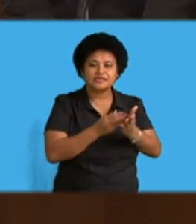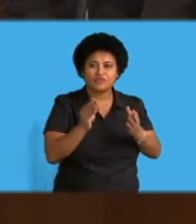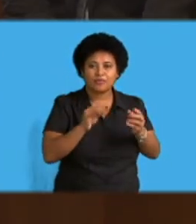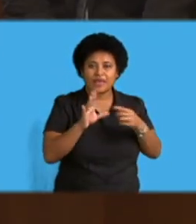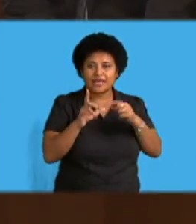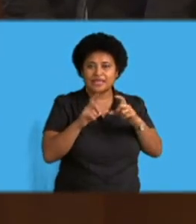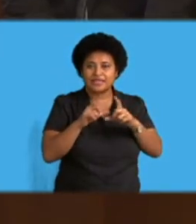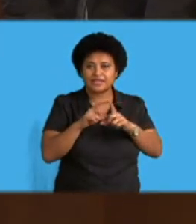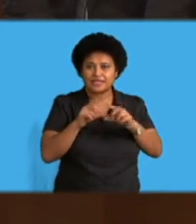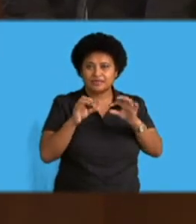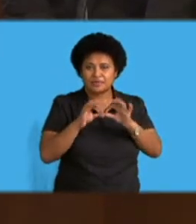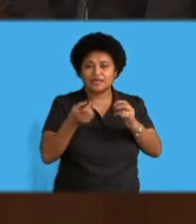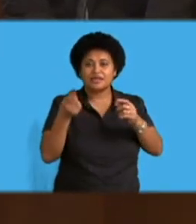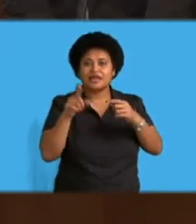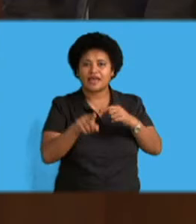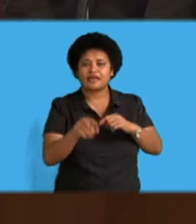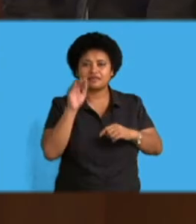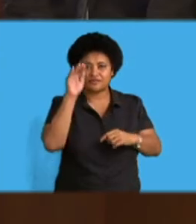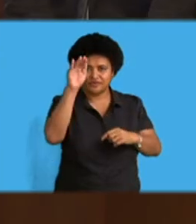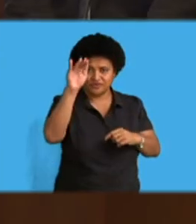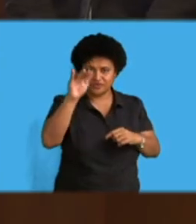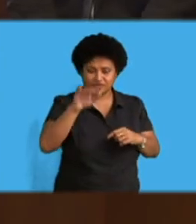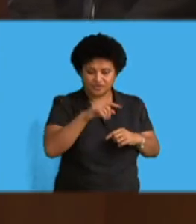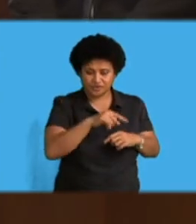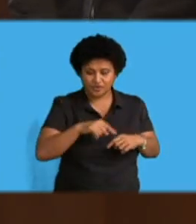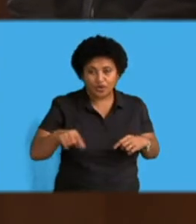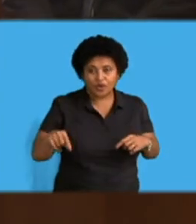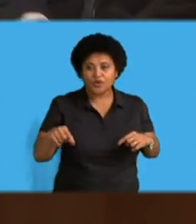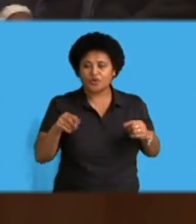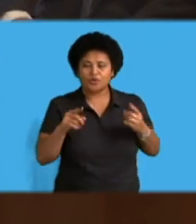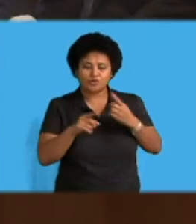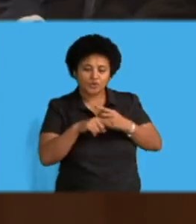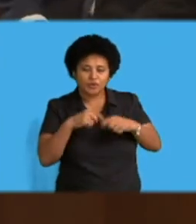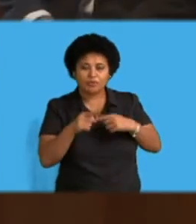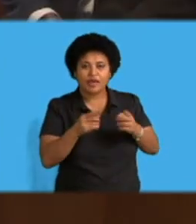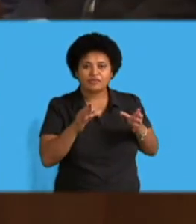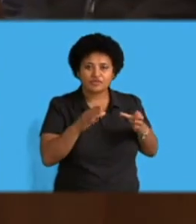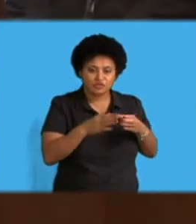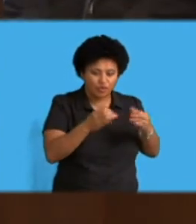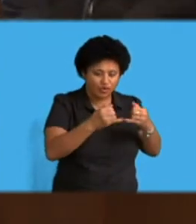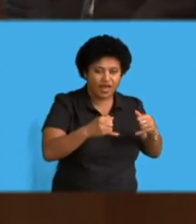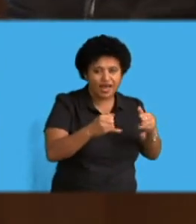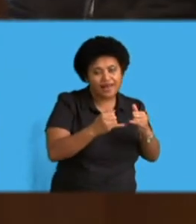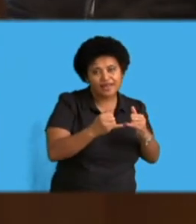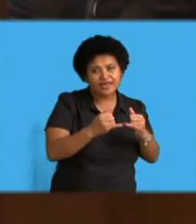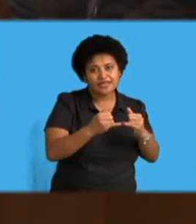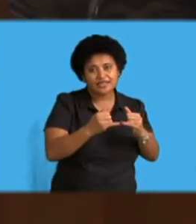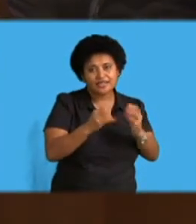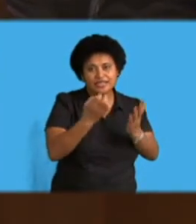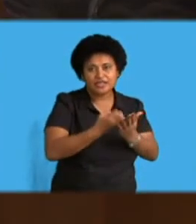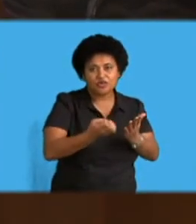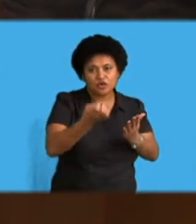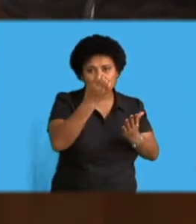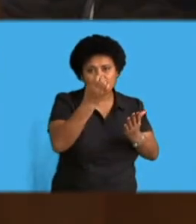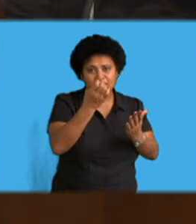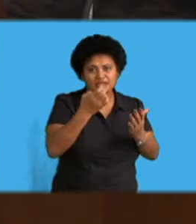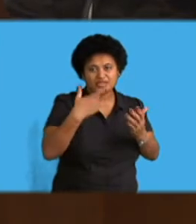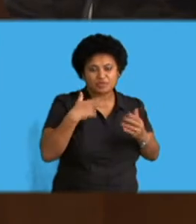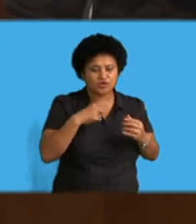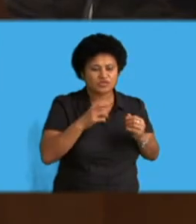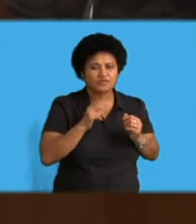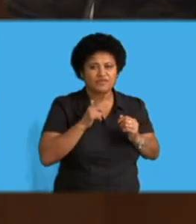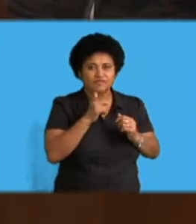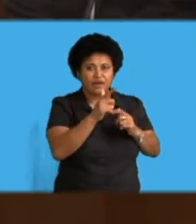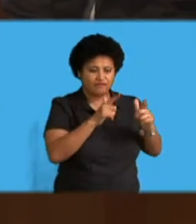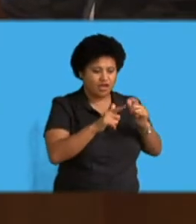panel discussion, we deliberated on the key development challenges faced by small island economies in light of the geographical location, remoteness from major